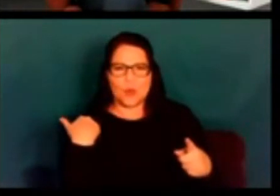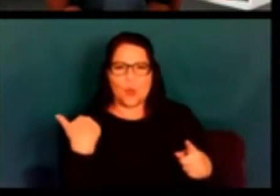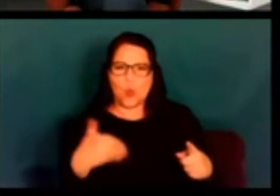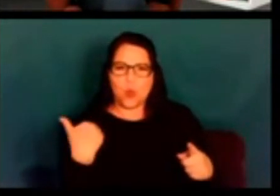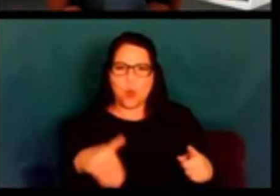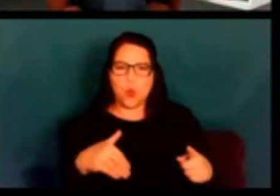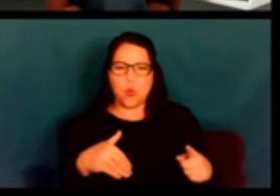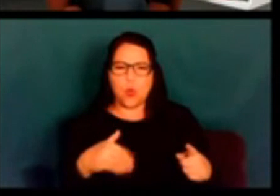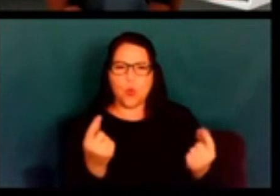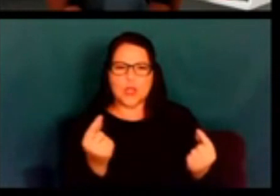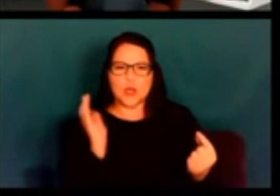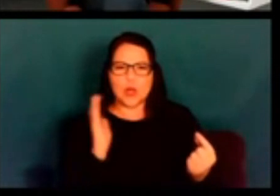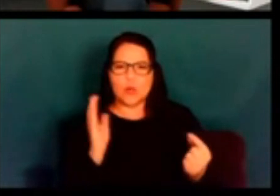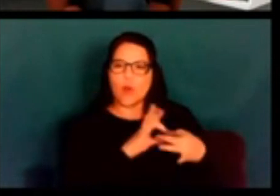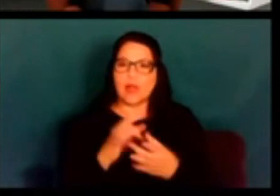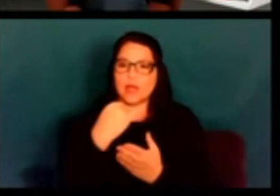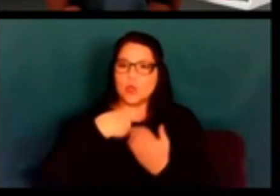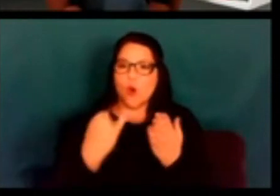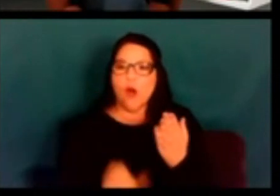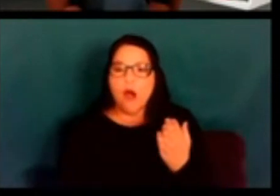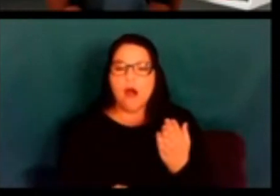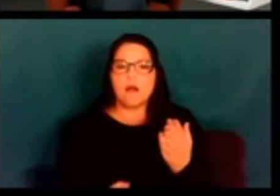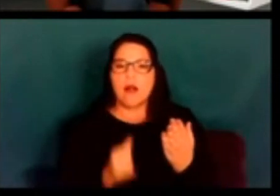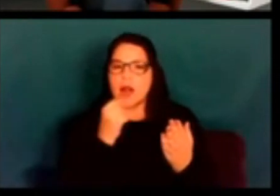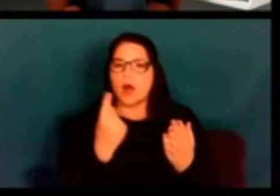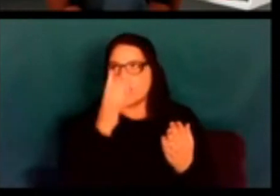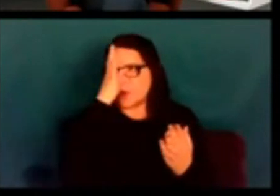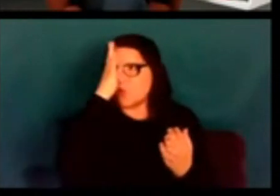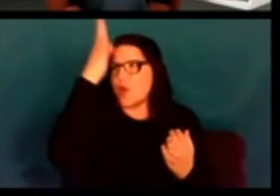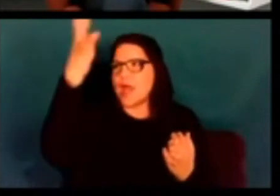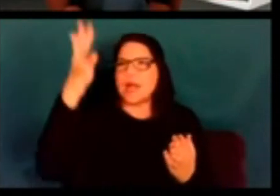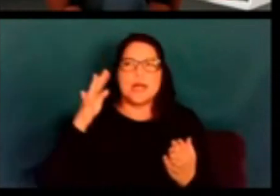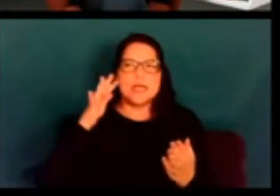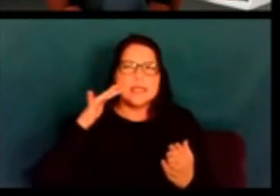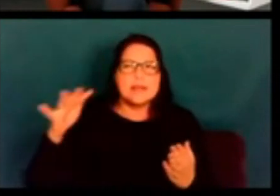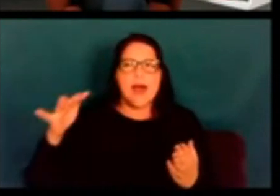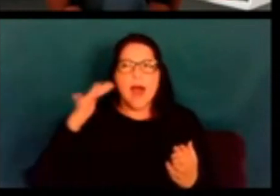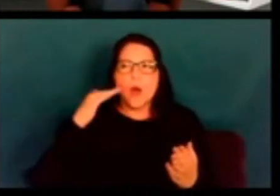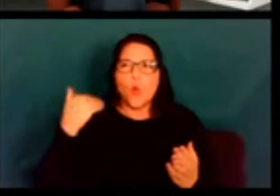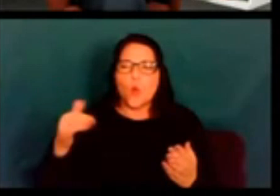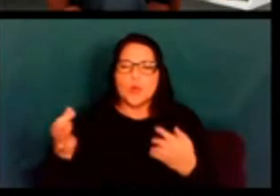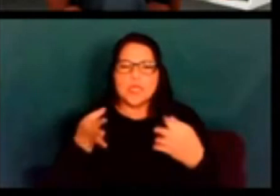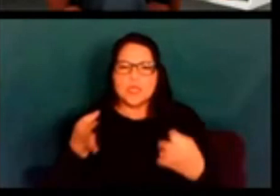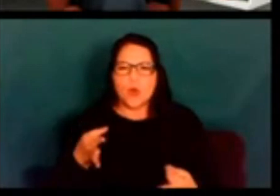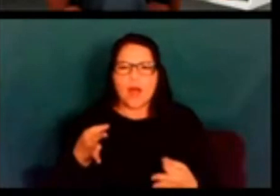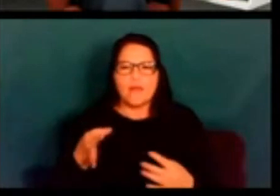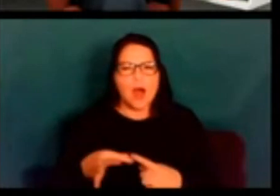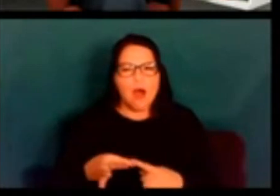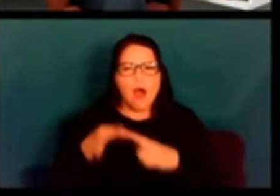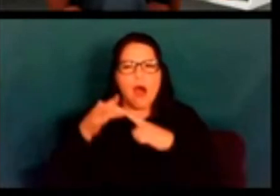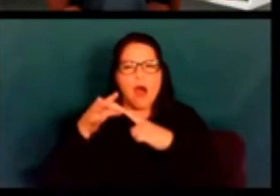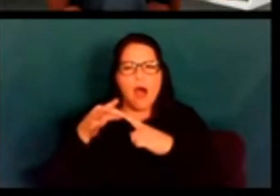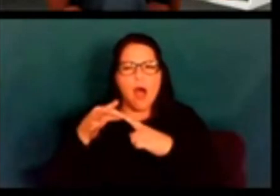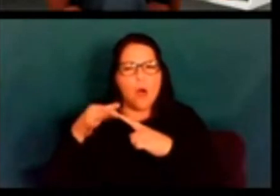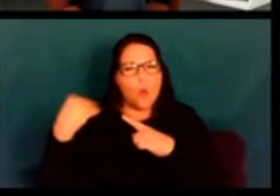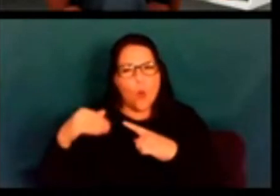of what you were doing was about art. It was about not only creating a sound that could be described as avant-garde or